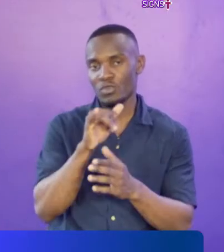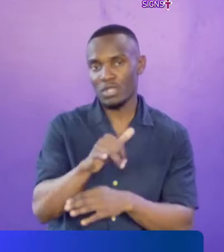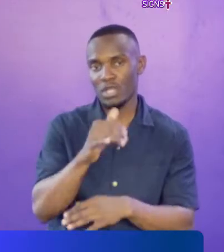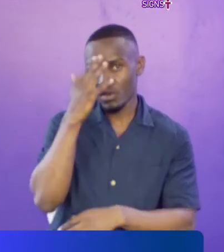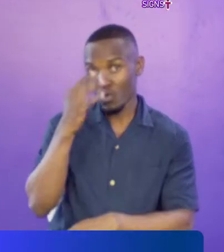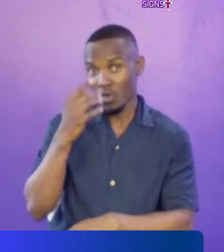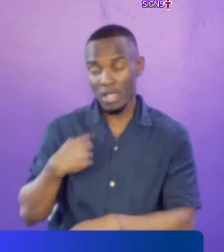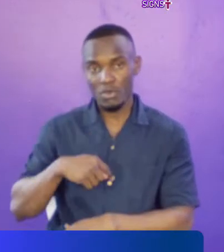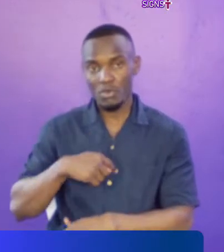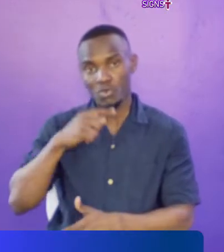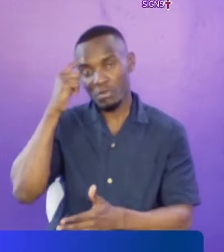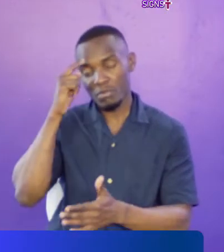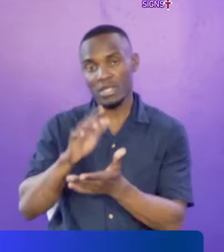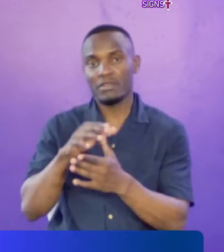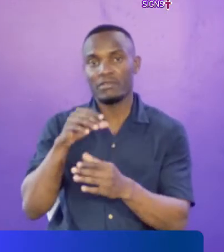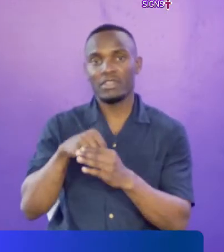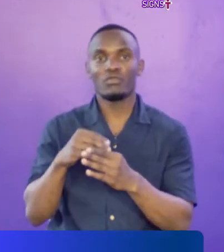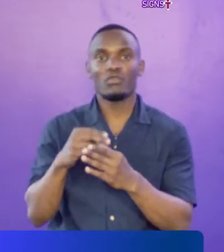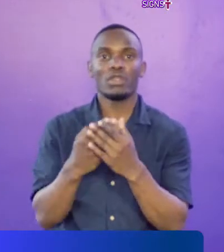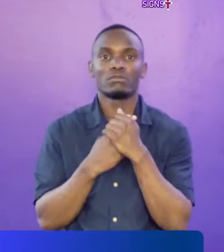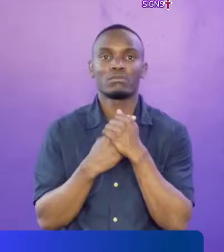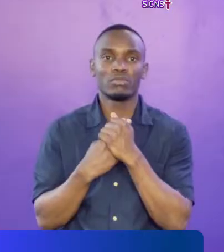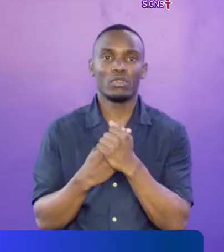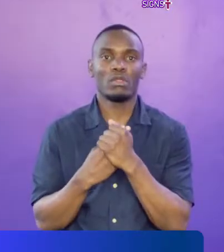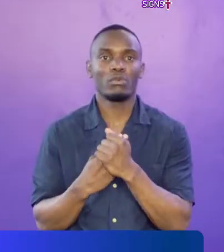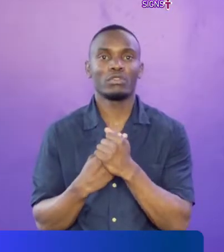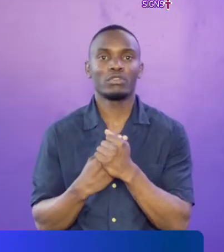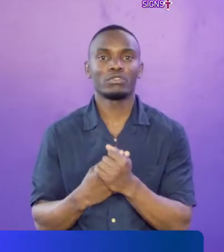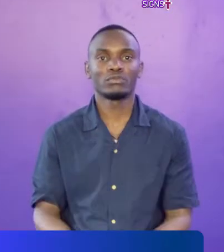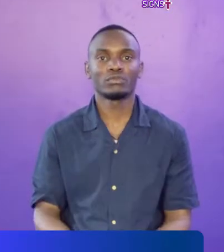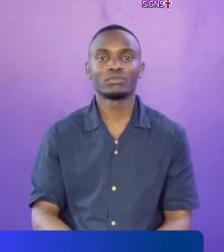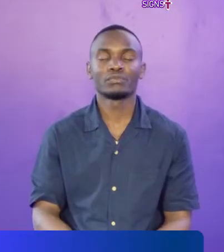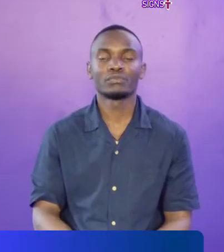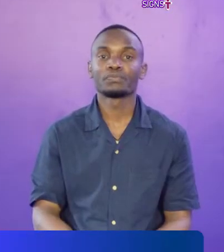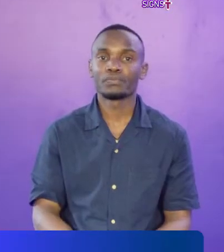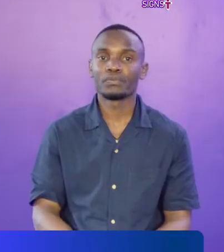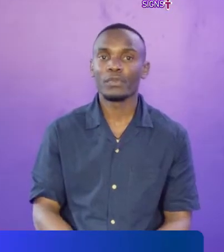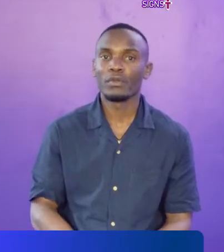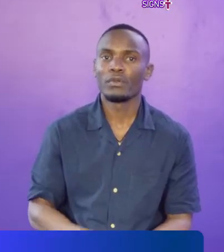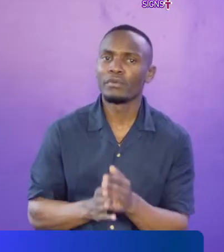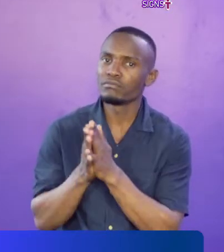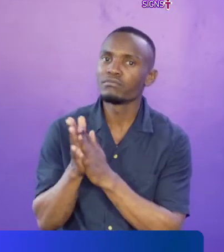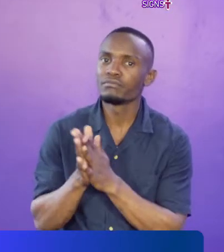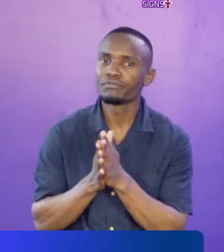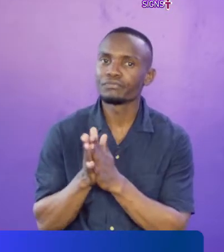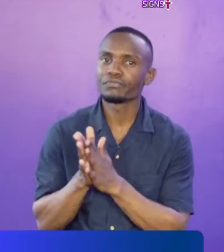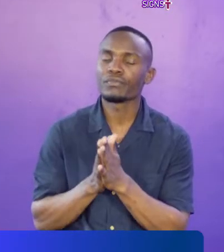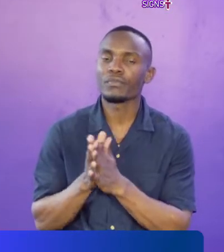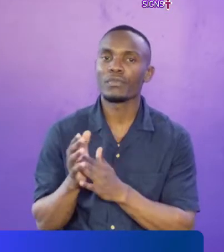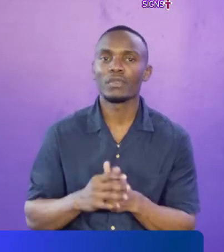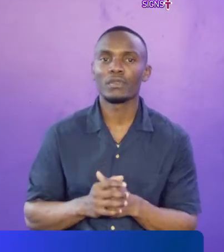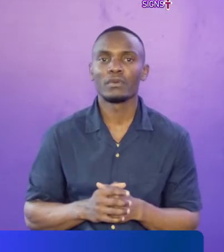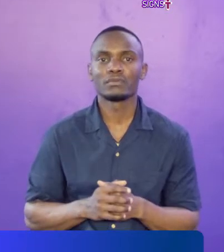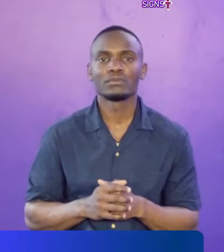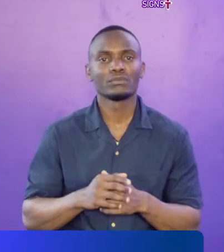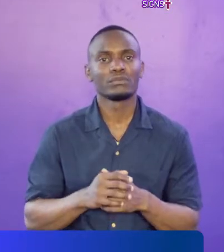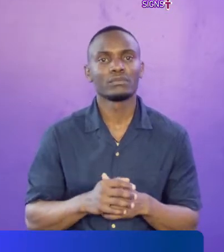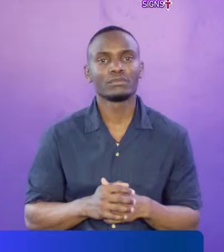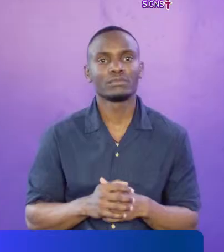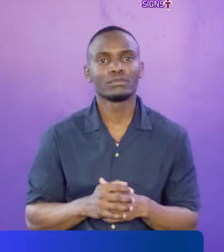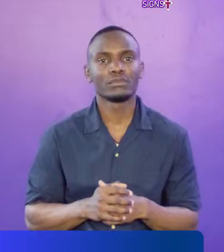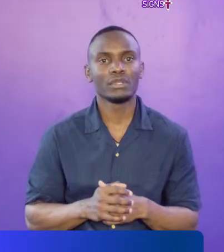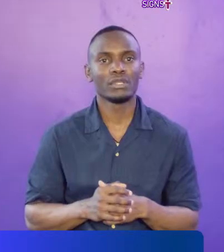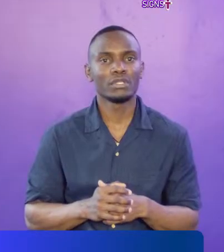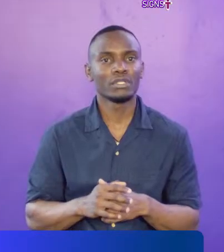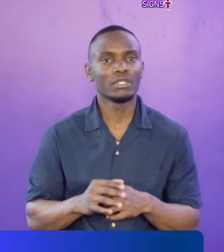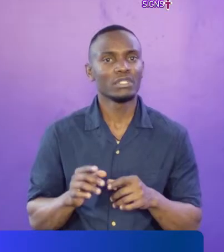collaboration Yeah. and multi-stakeholderism. Yes. Interesting. Then what are some of the emerging, because I'm speaking to somebody who is